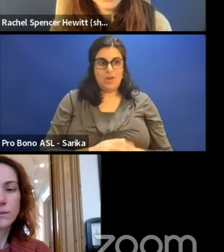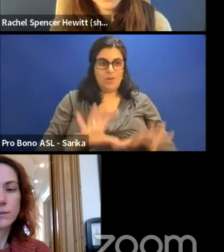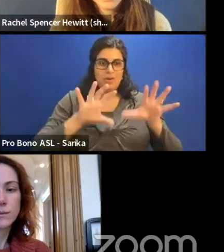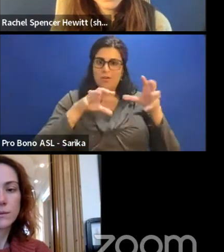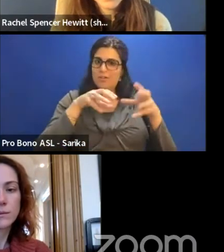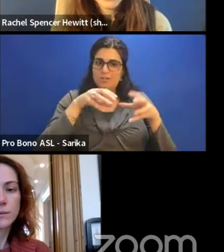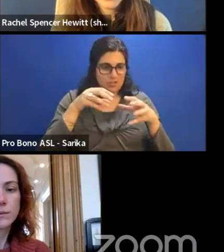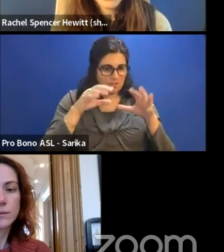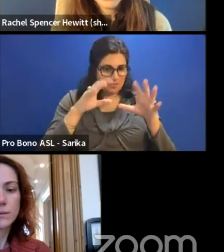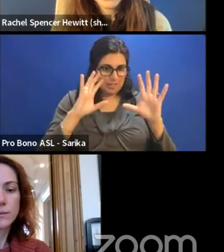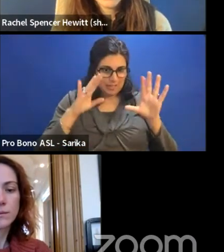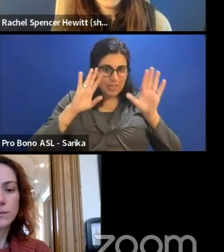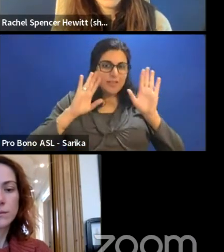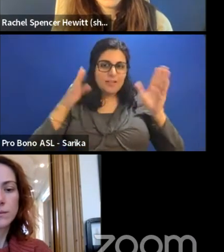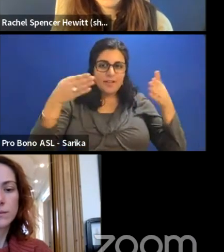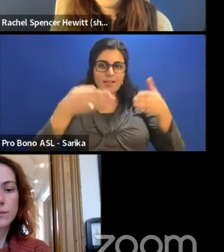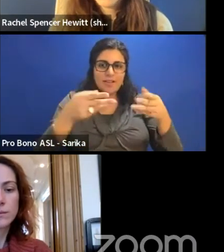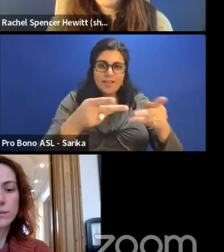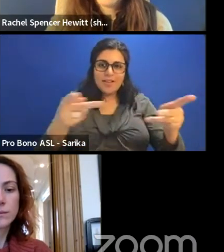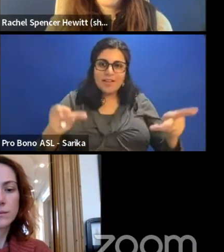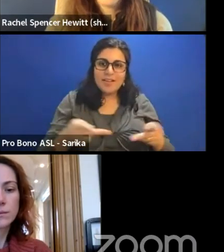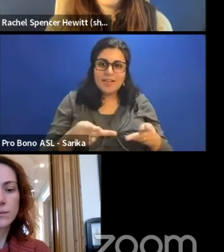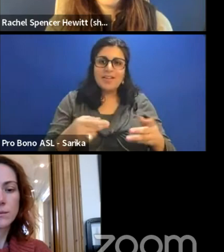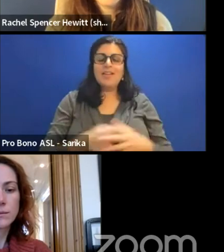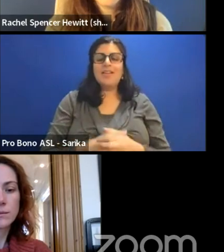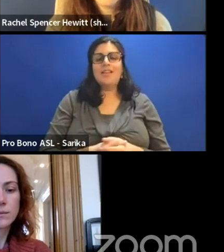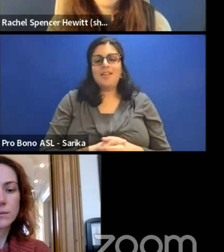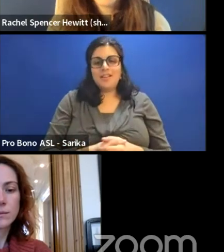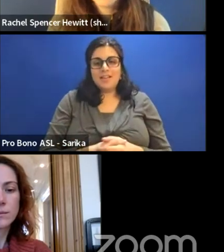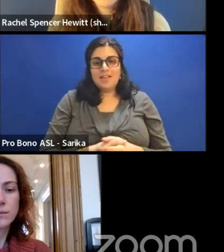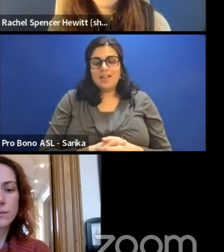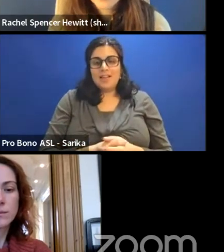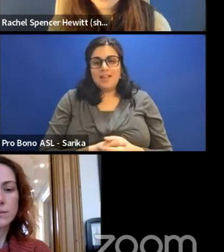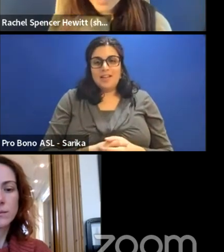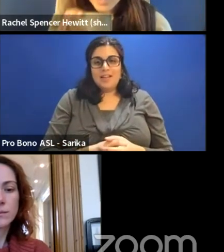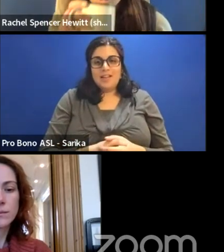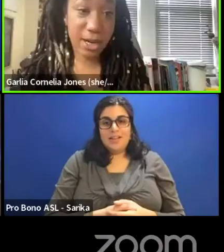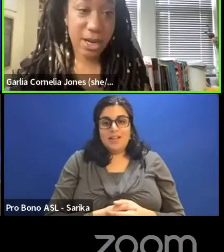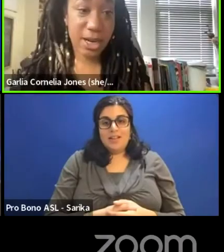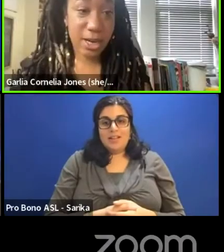in that space. It's called The Cell. And